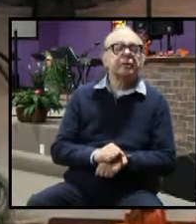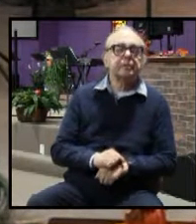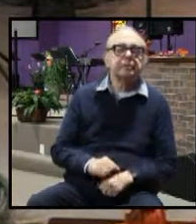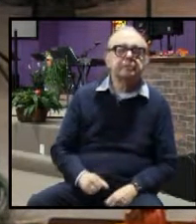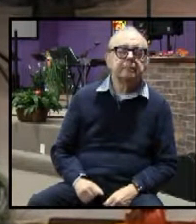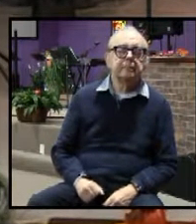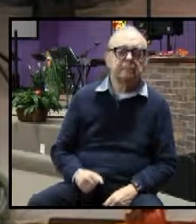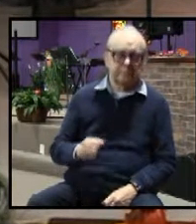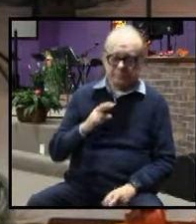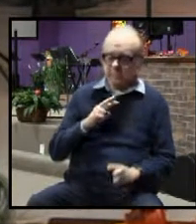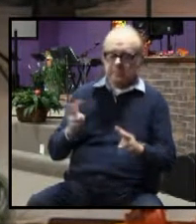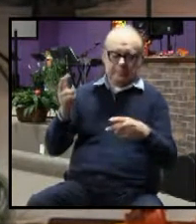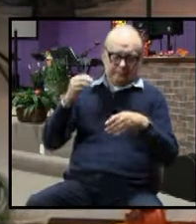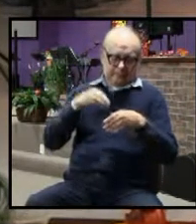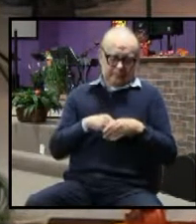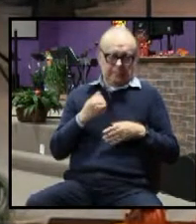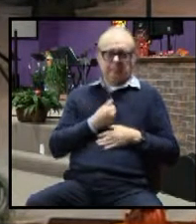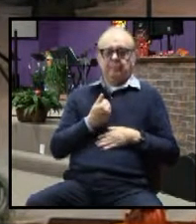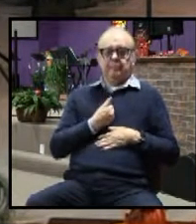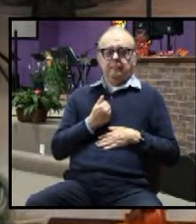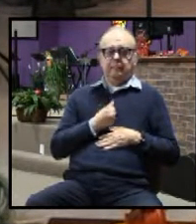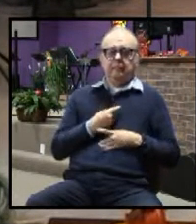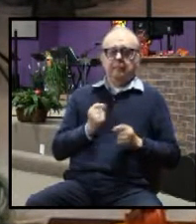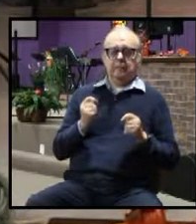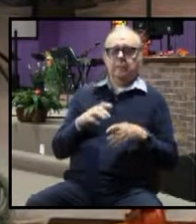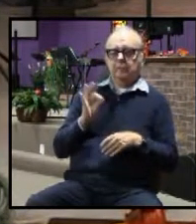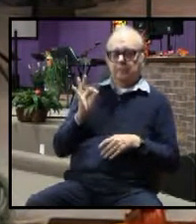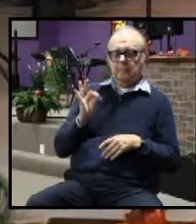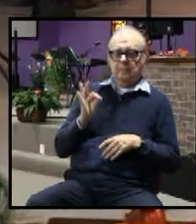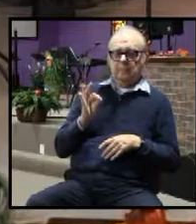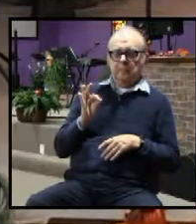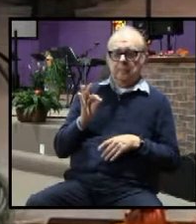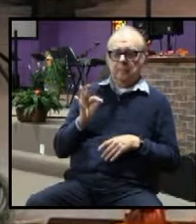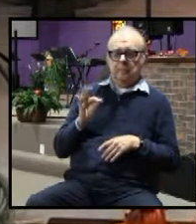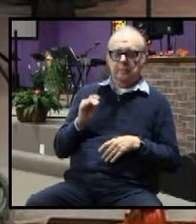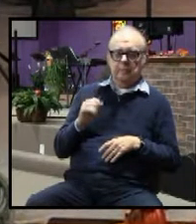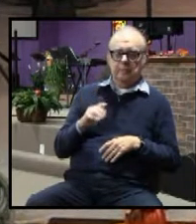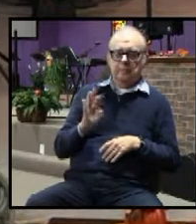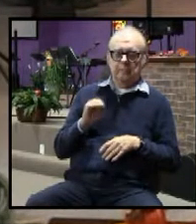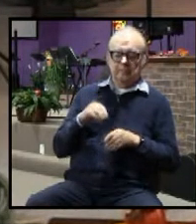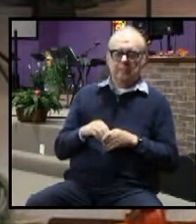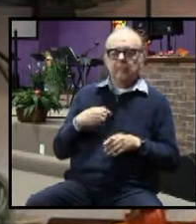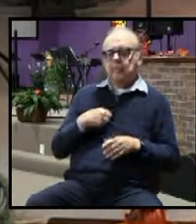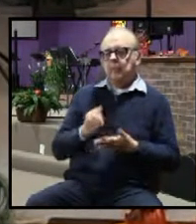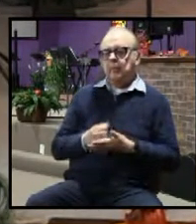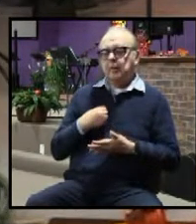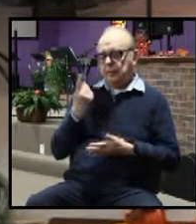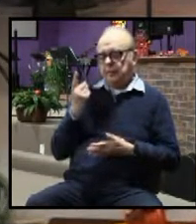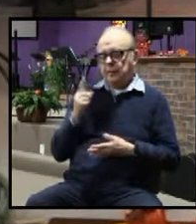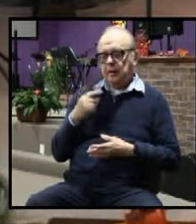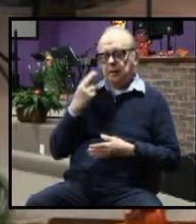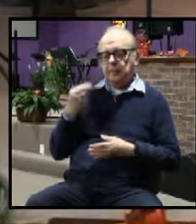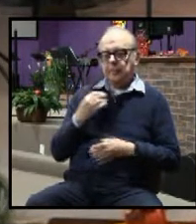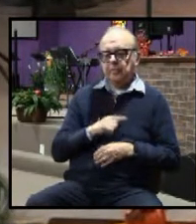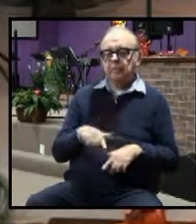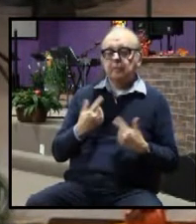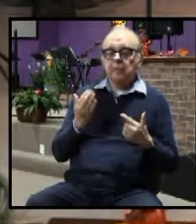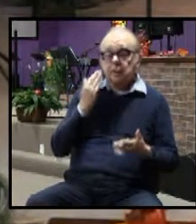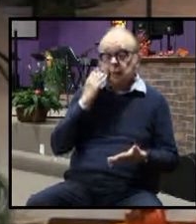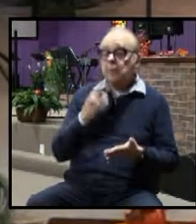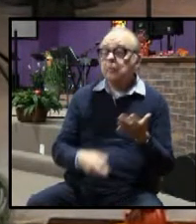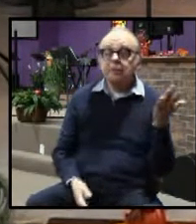work. I've looked inside of myself. I've tried to find the force within me to help me understand the purpose of